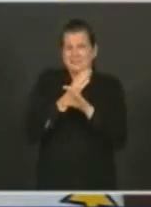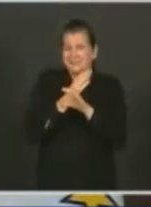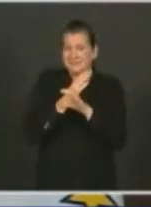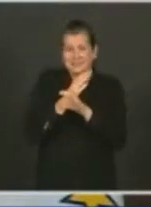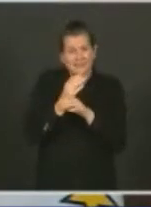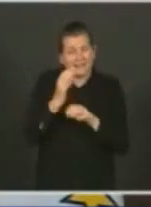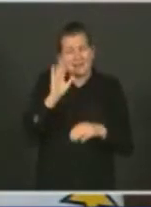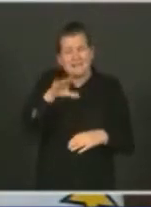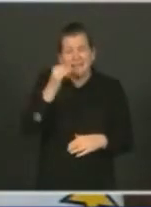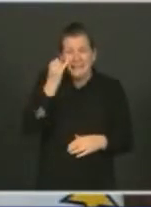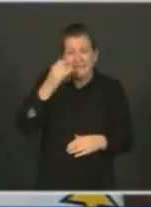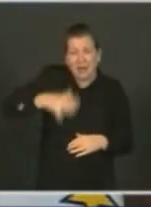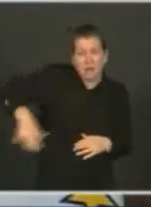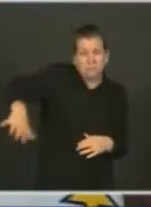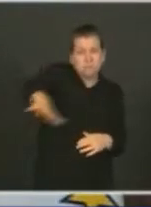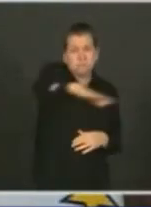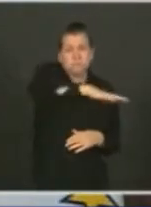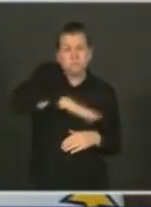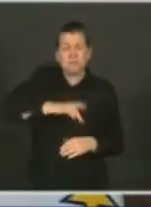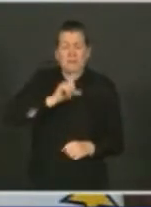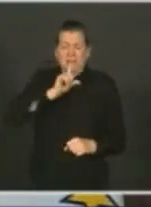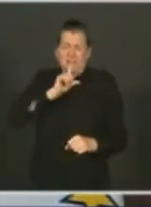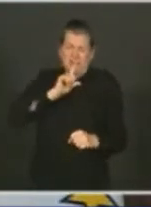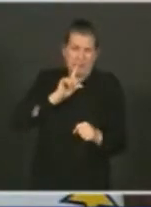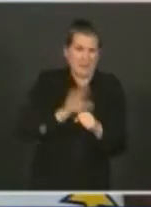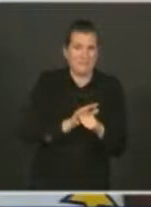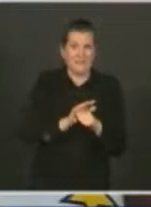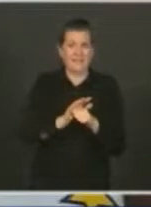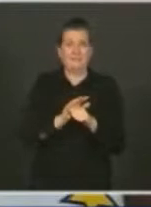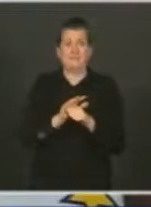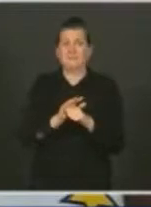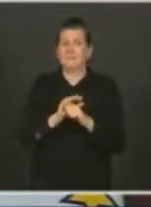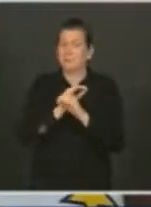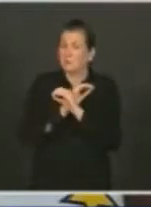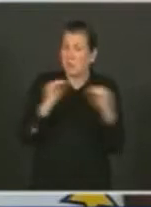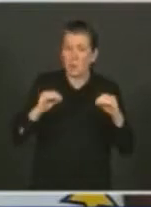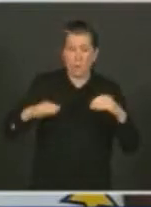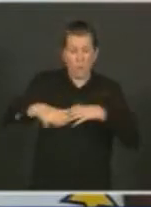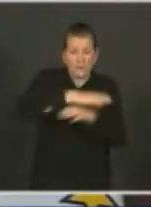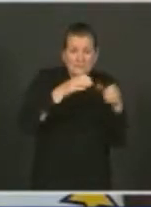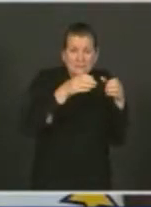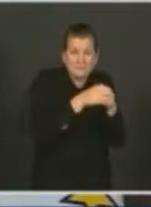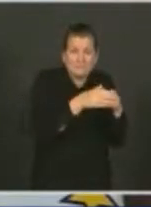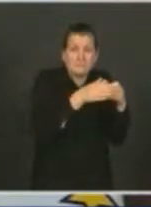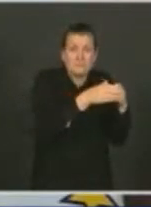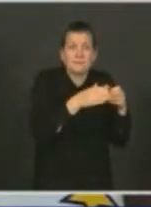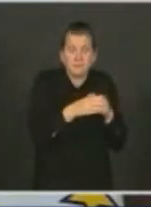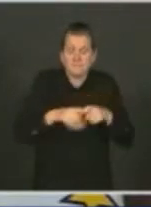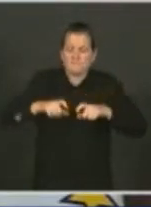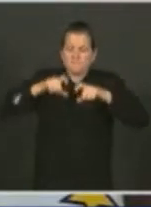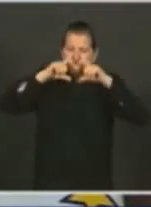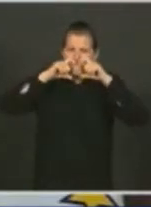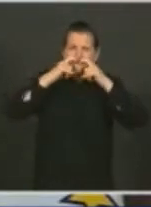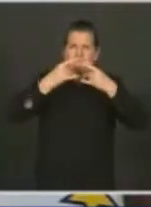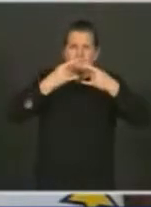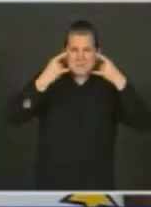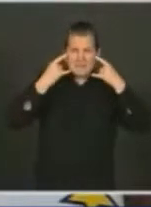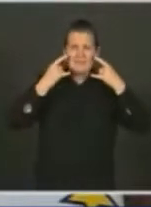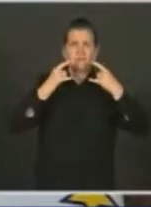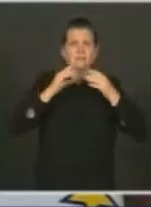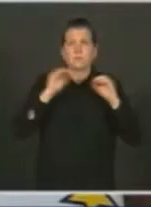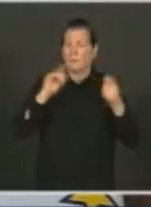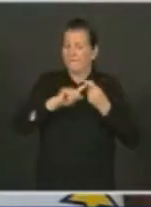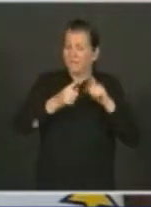everybody committed themselves to not having these social gatherings, to wearing masks, to limiting your